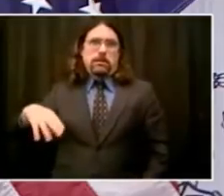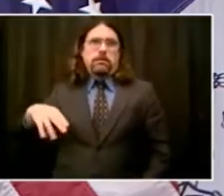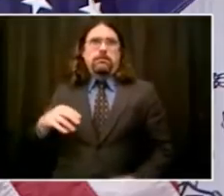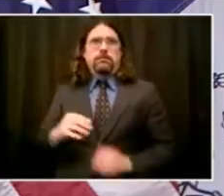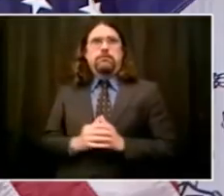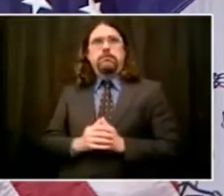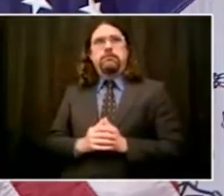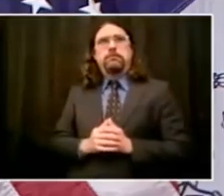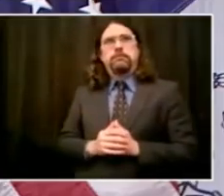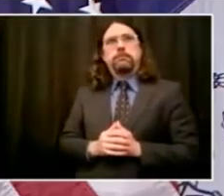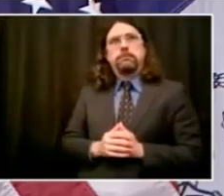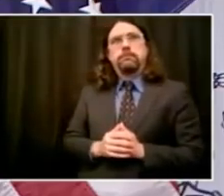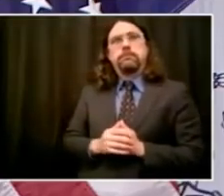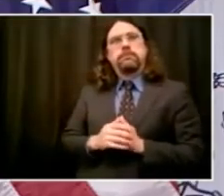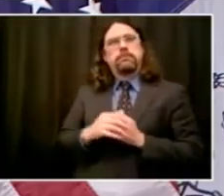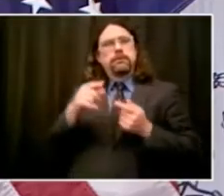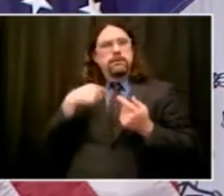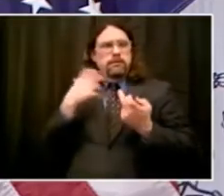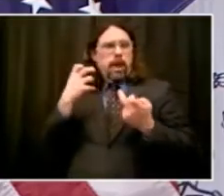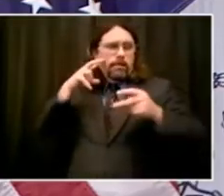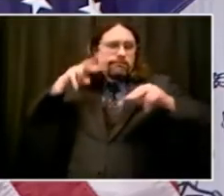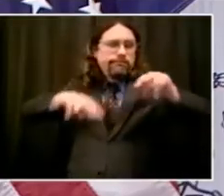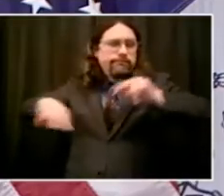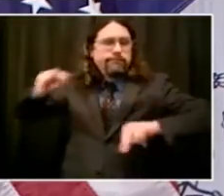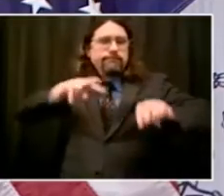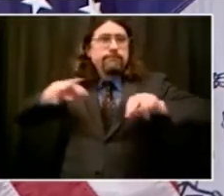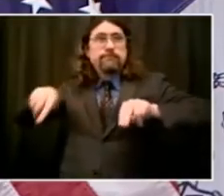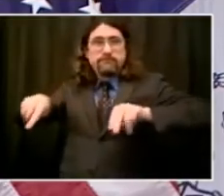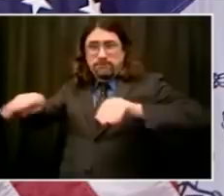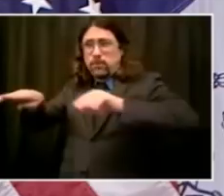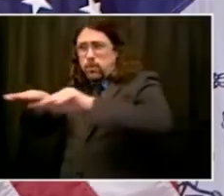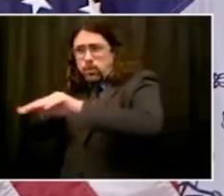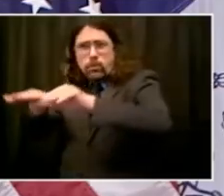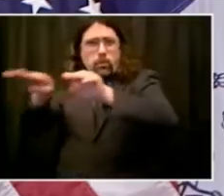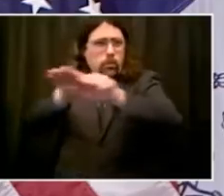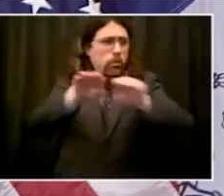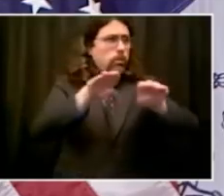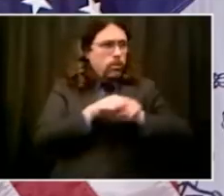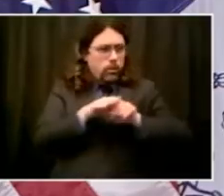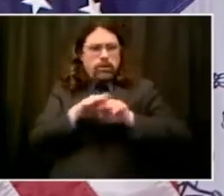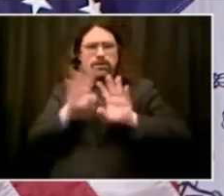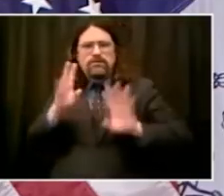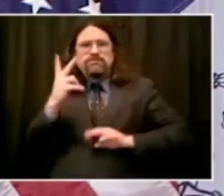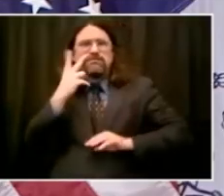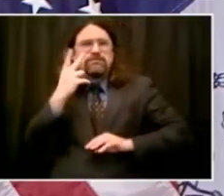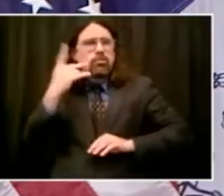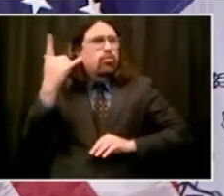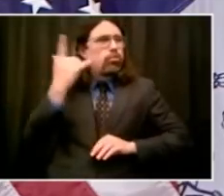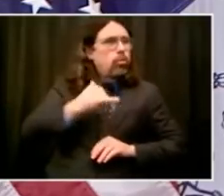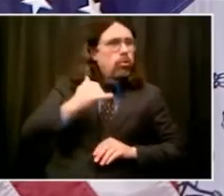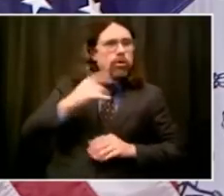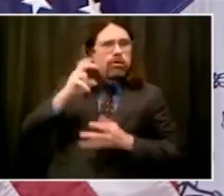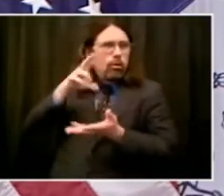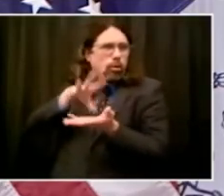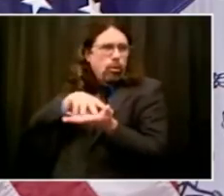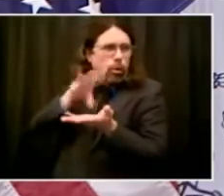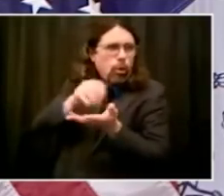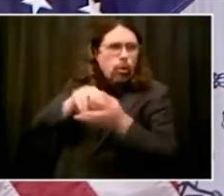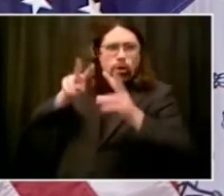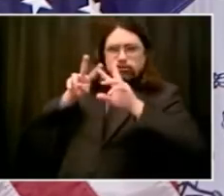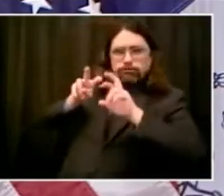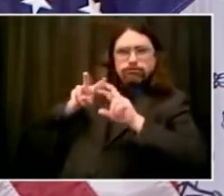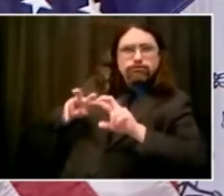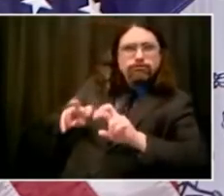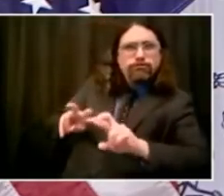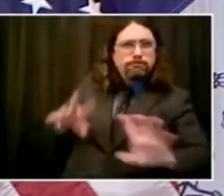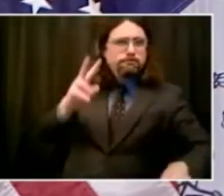great question, others did as well, about what this recovery needs to look like. And even though